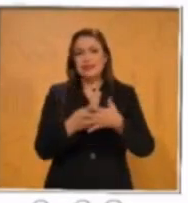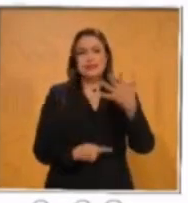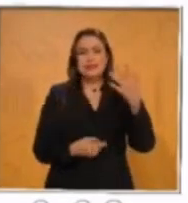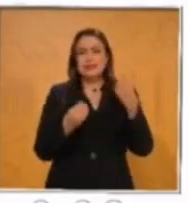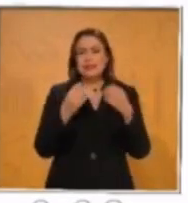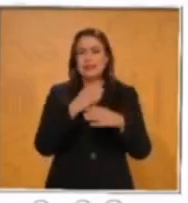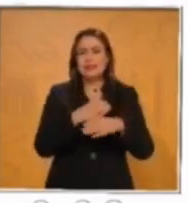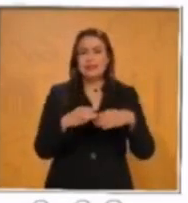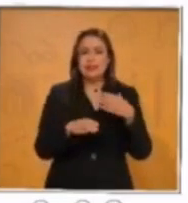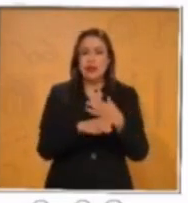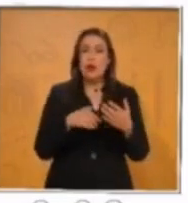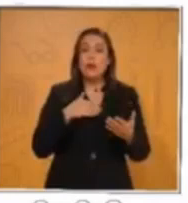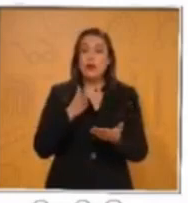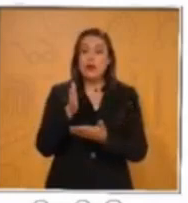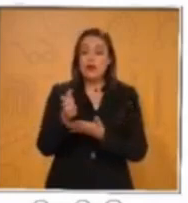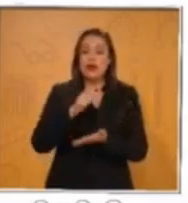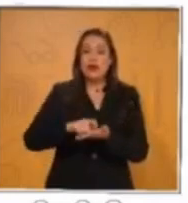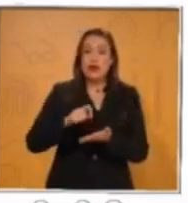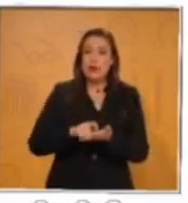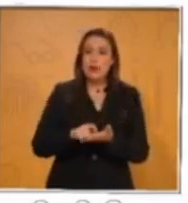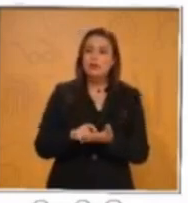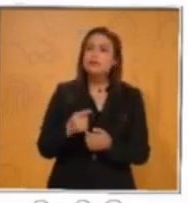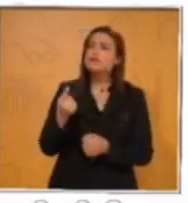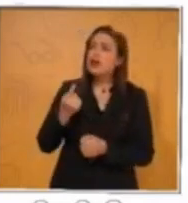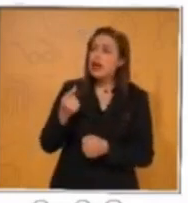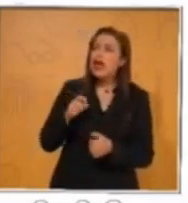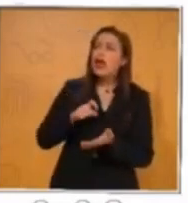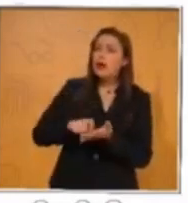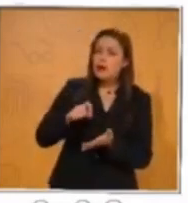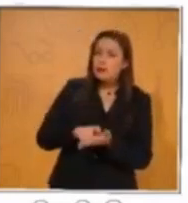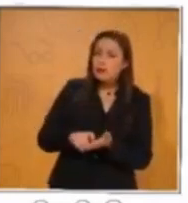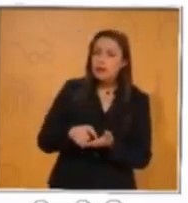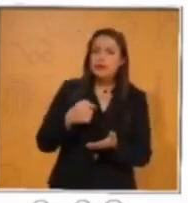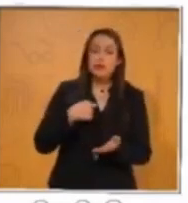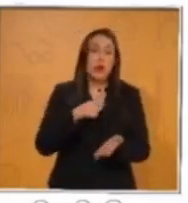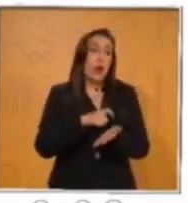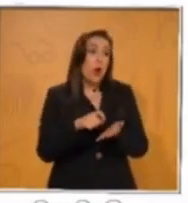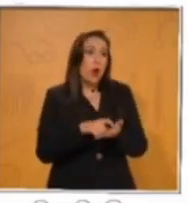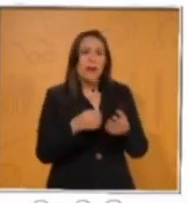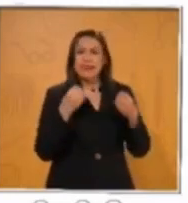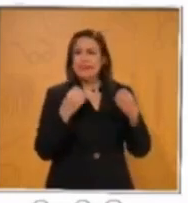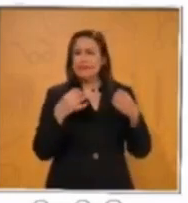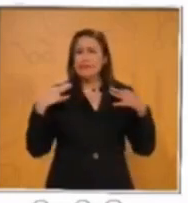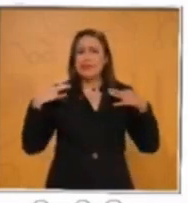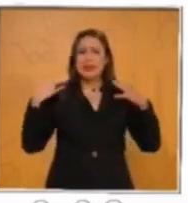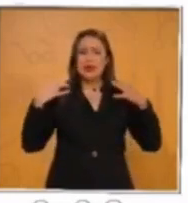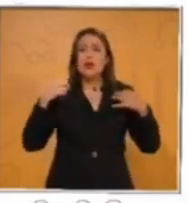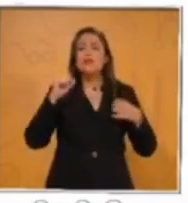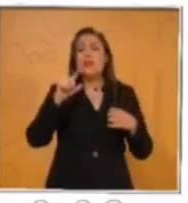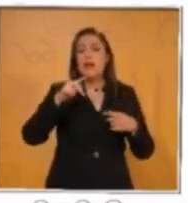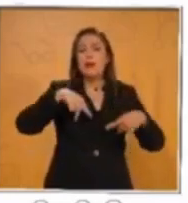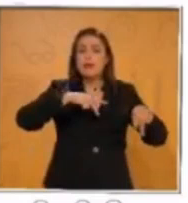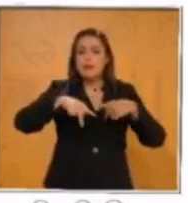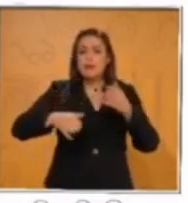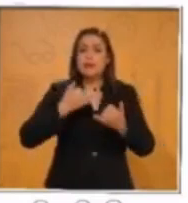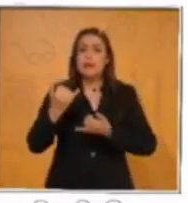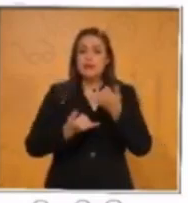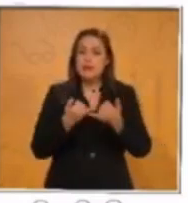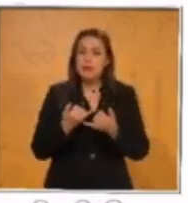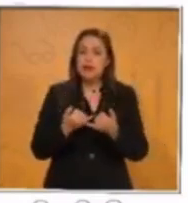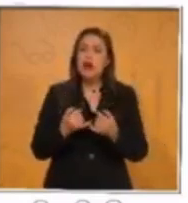I went shopping. What did you buy? I bought some new clothes. I also played soccer. Who did you play